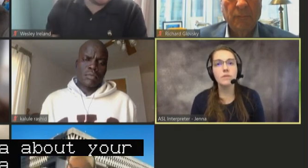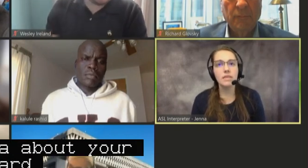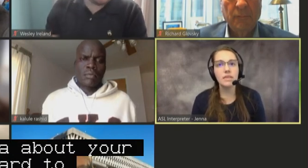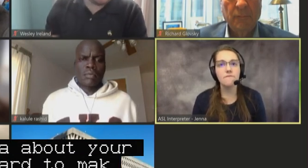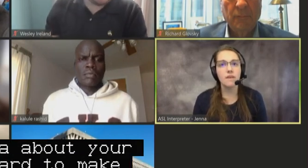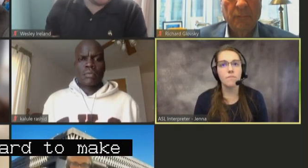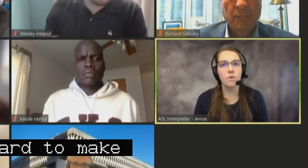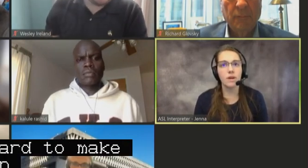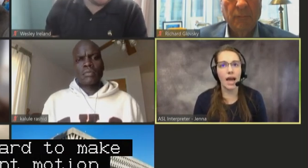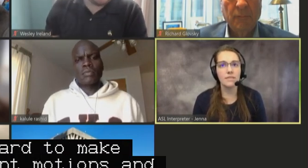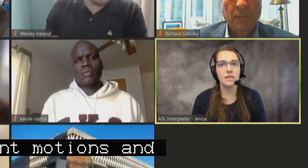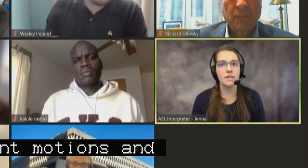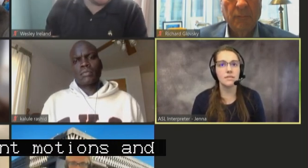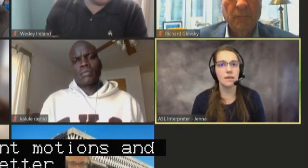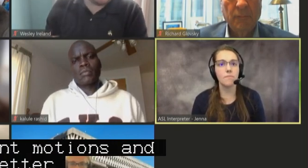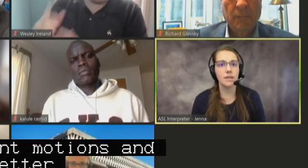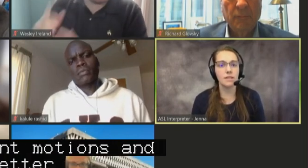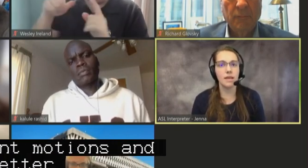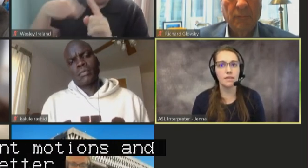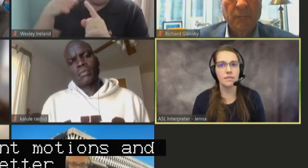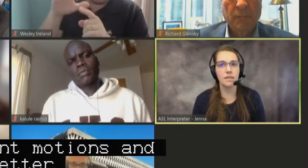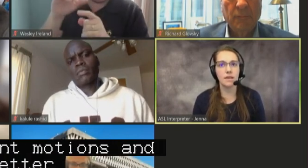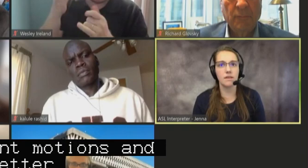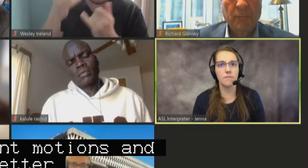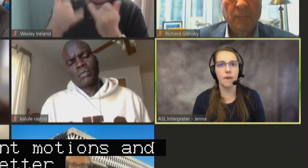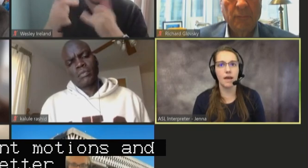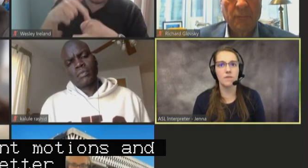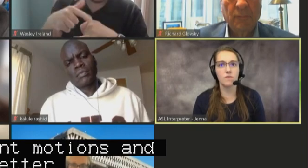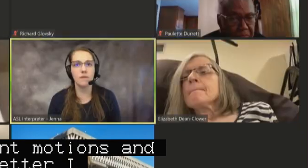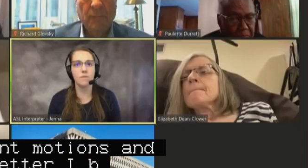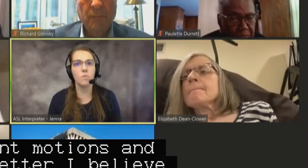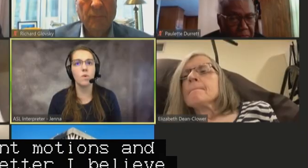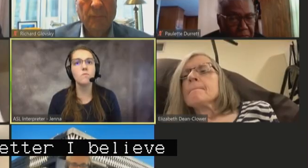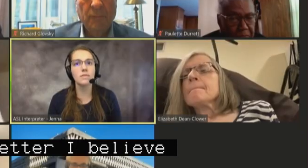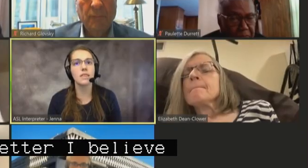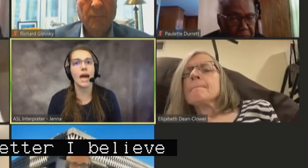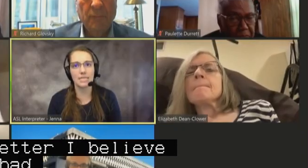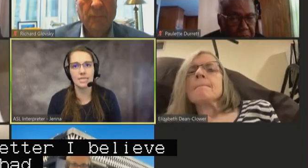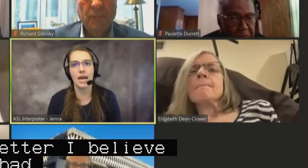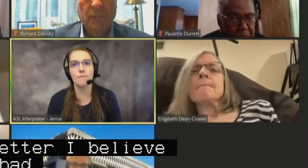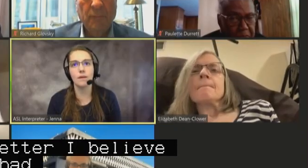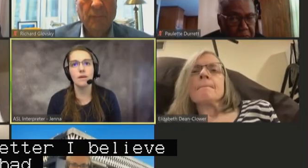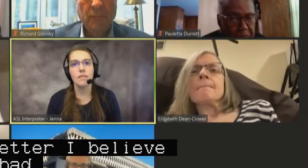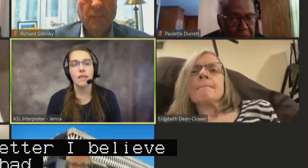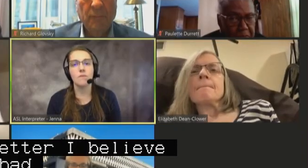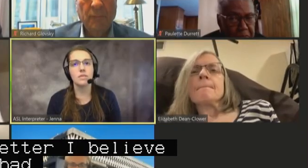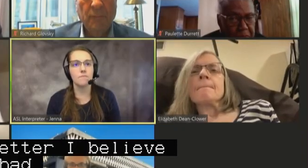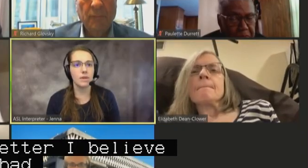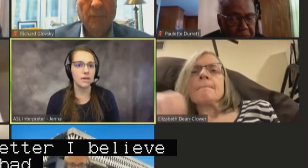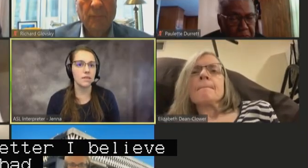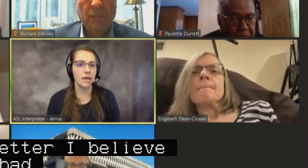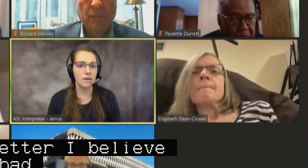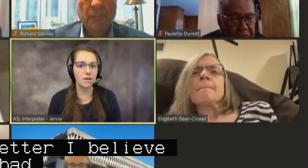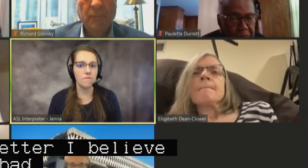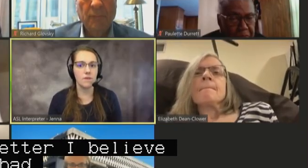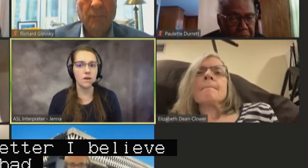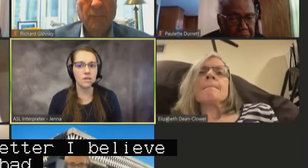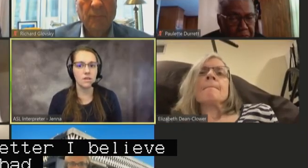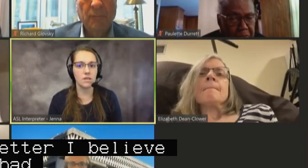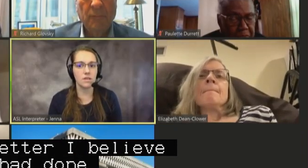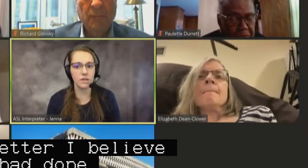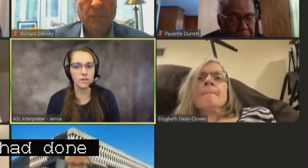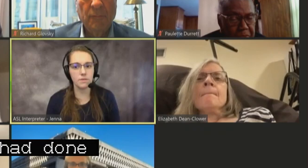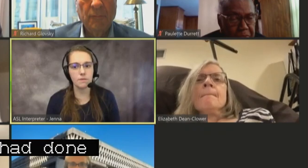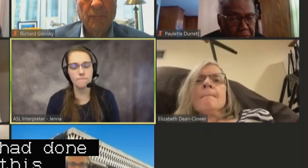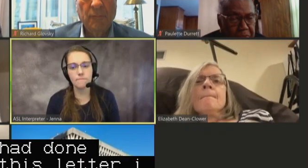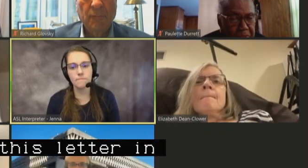I believe that the board had done something like this letter in the past, right? But when was the last time that we submitted a letter in regards to